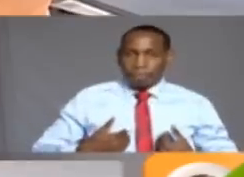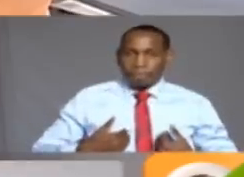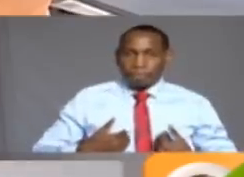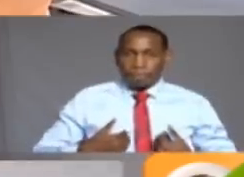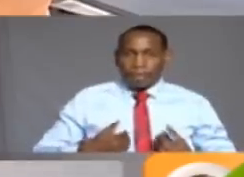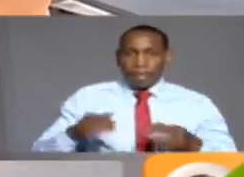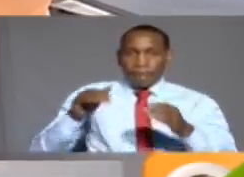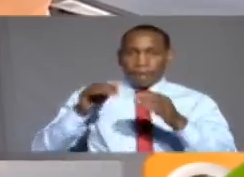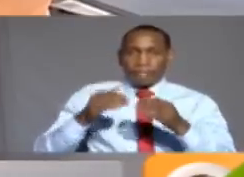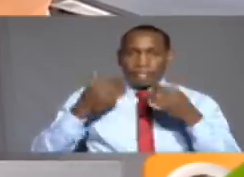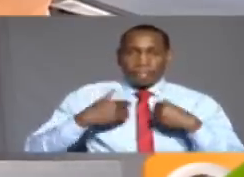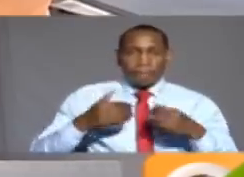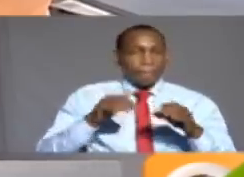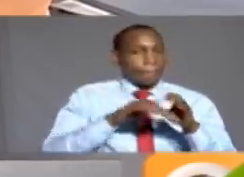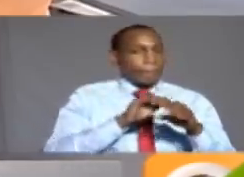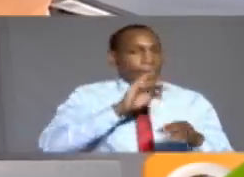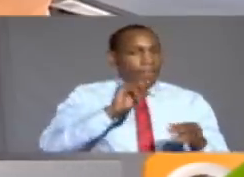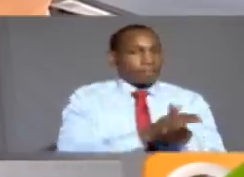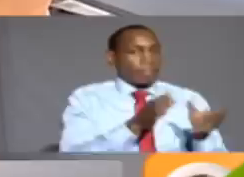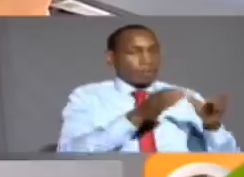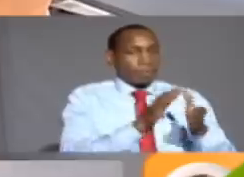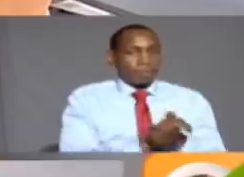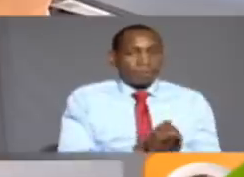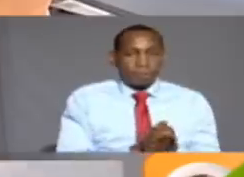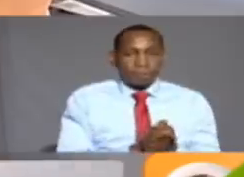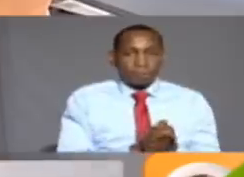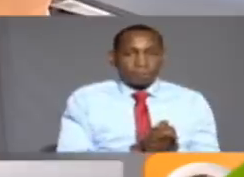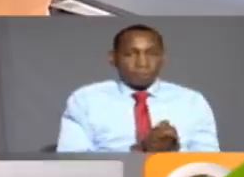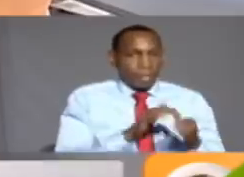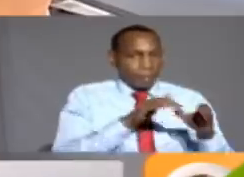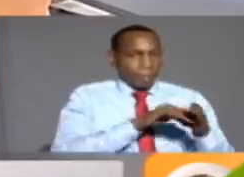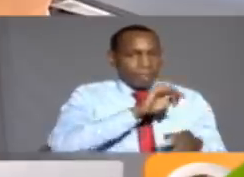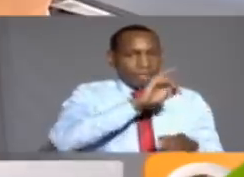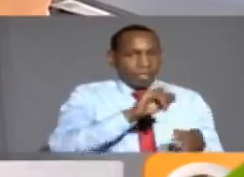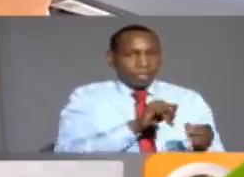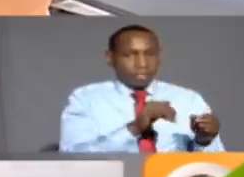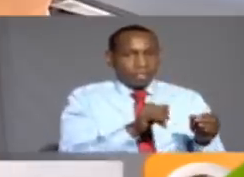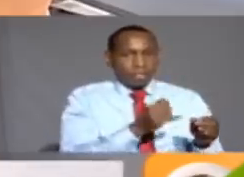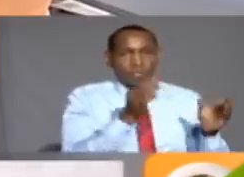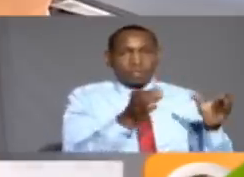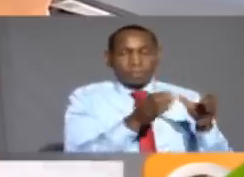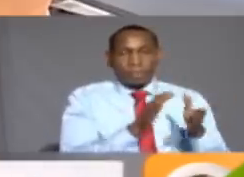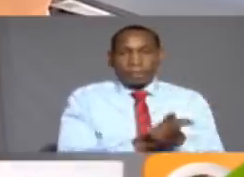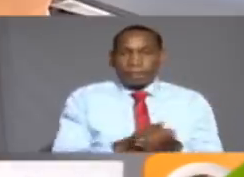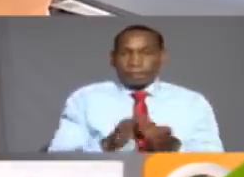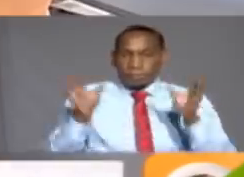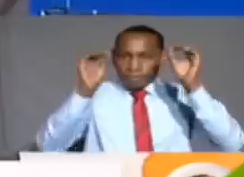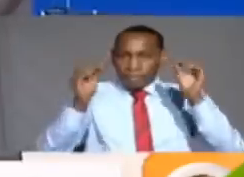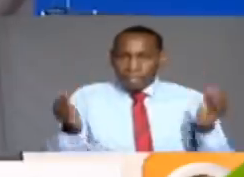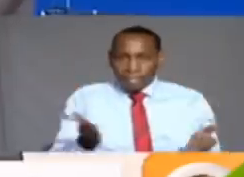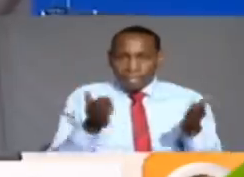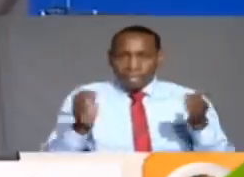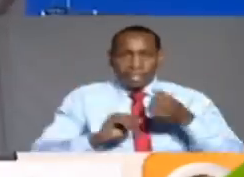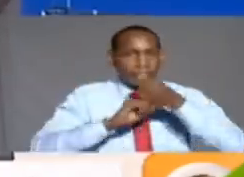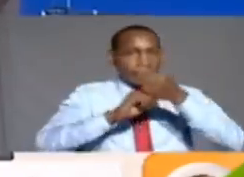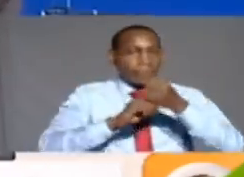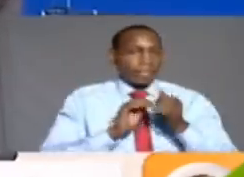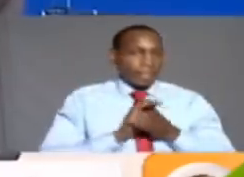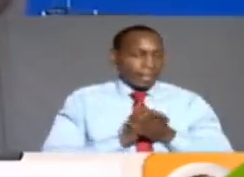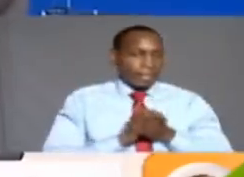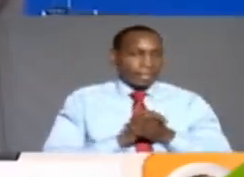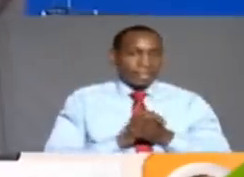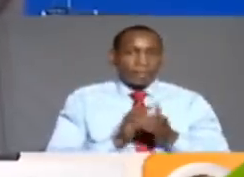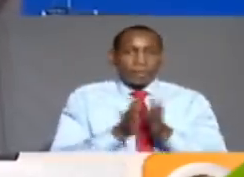the Jubilee Party. Let me just finish, then you respond. You're a member of the Jubilee Party. The president has urged you to support this handshake